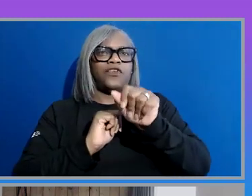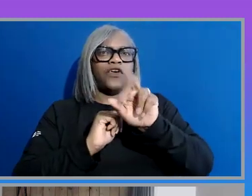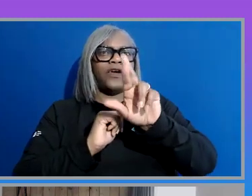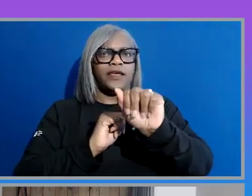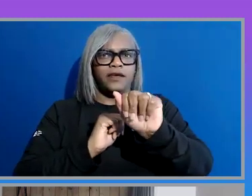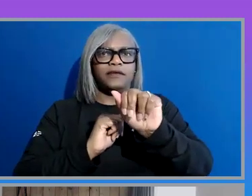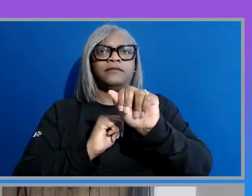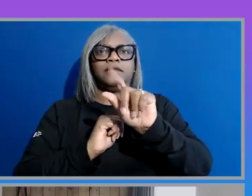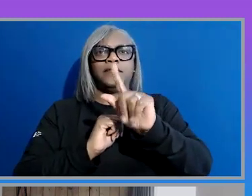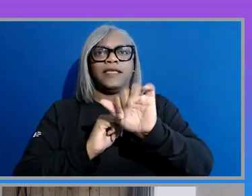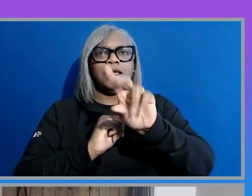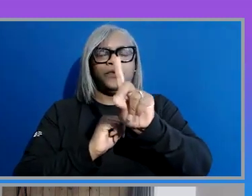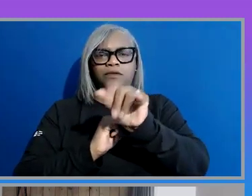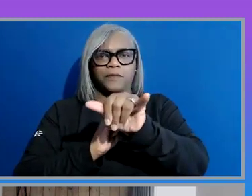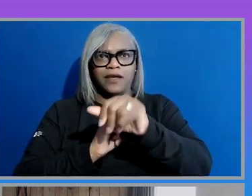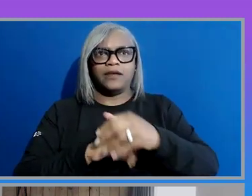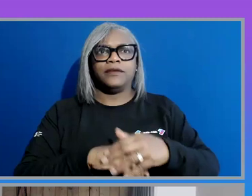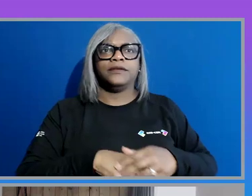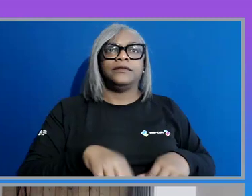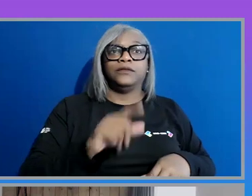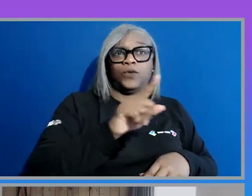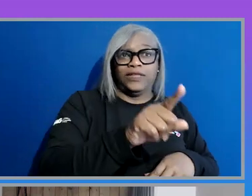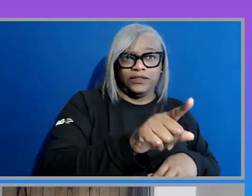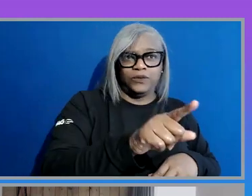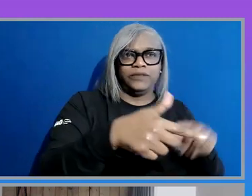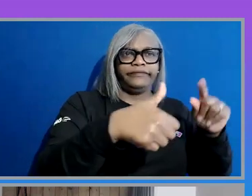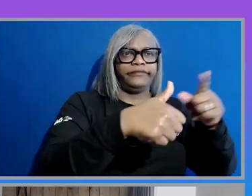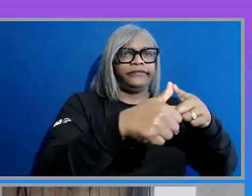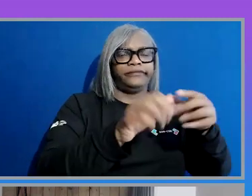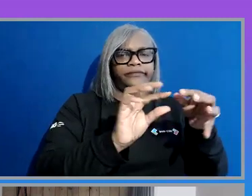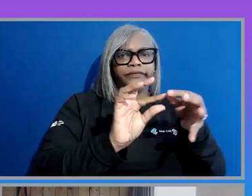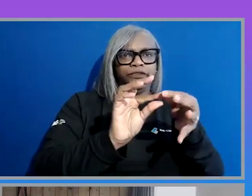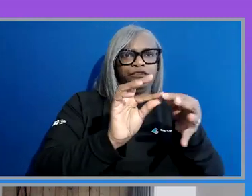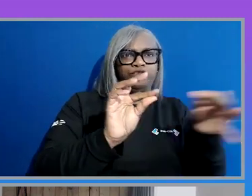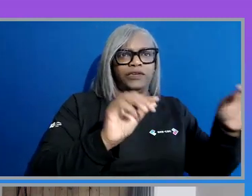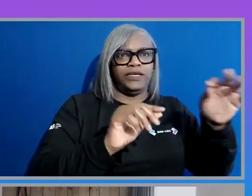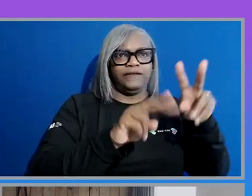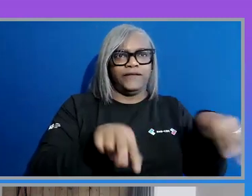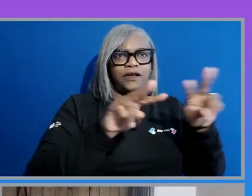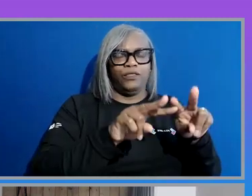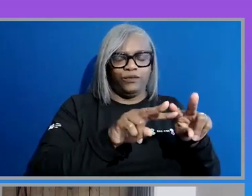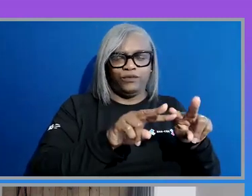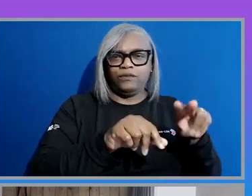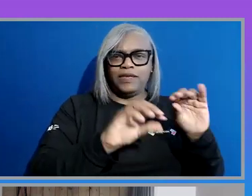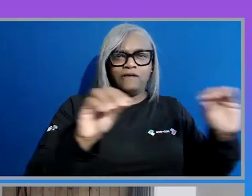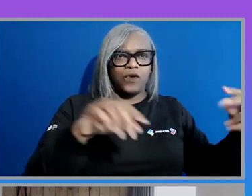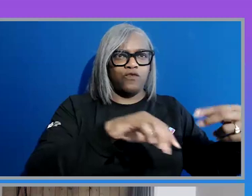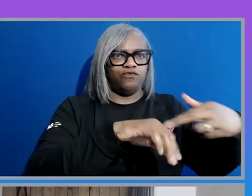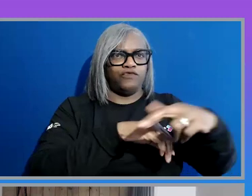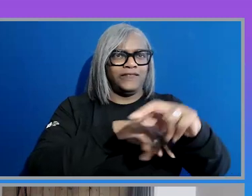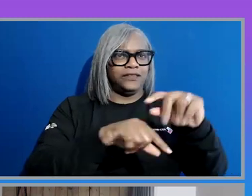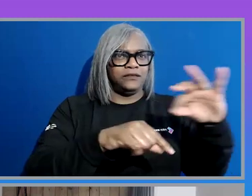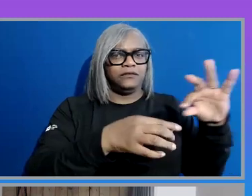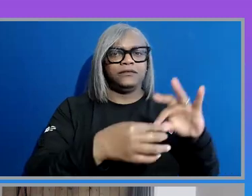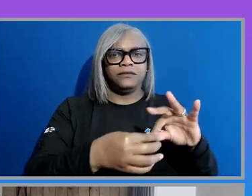The ARIA label attribute takes a string value. It's a good option for when there's no existing element to reference. Like say you